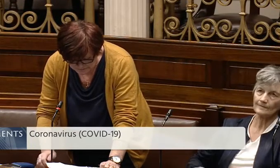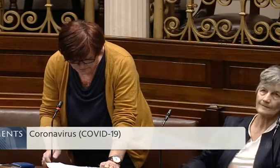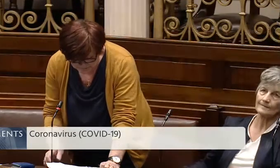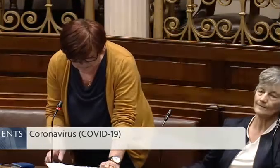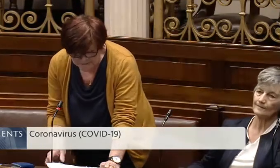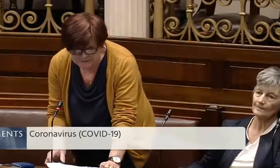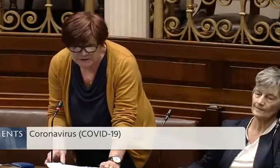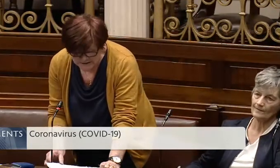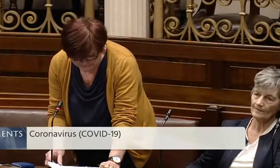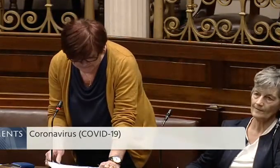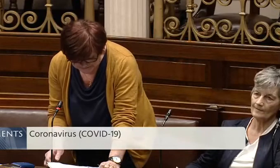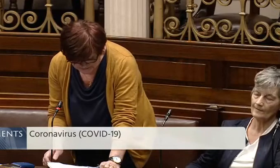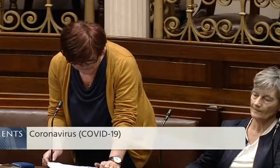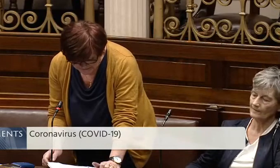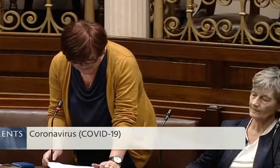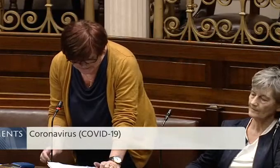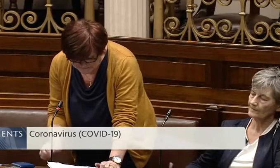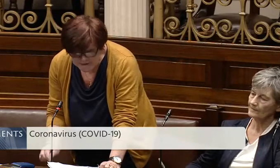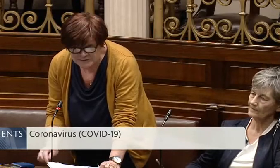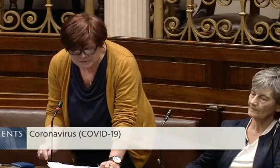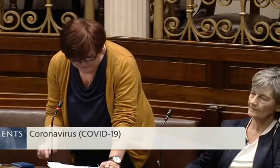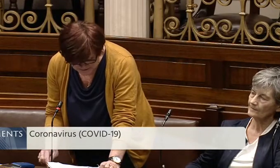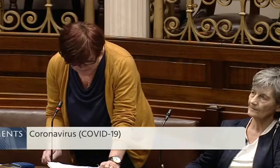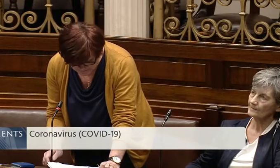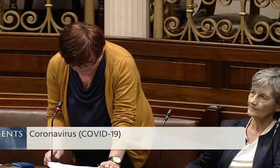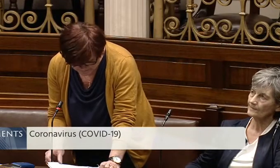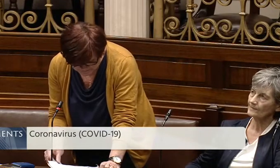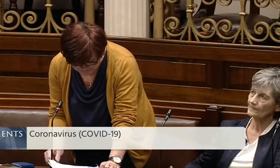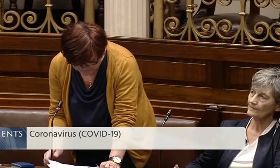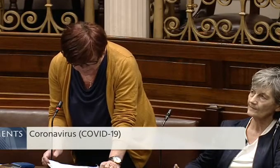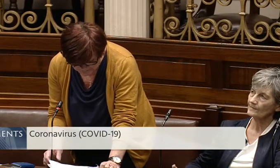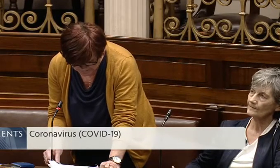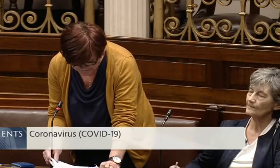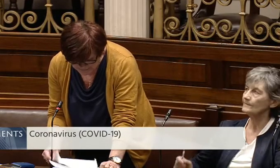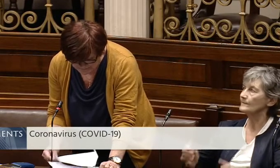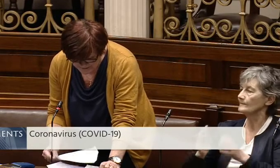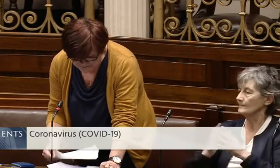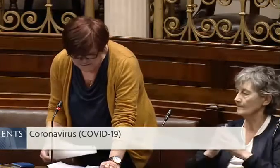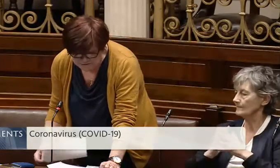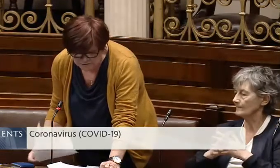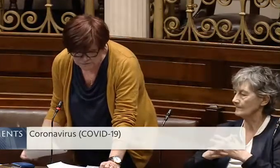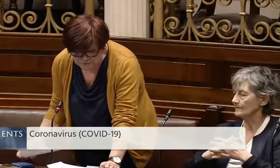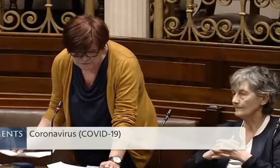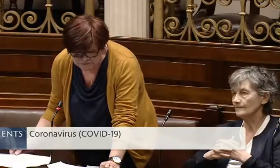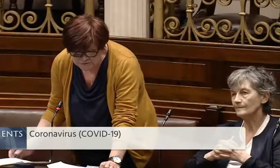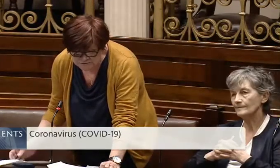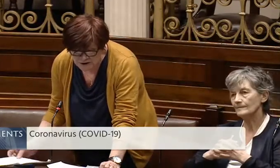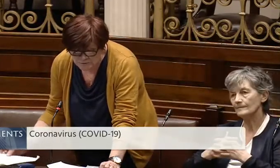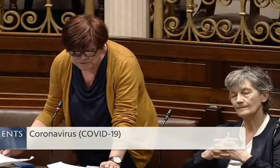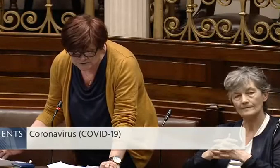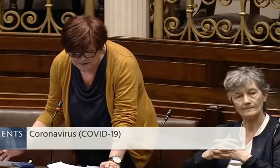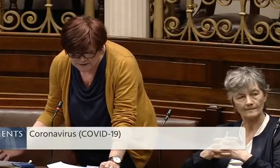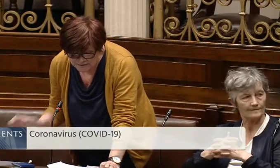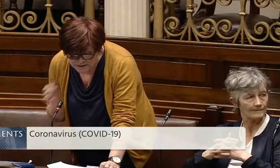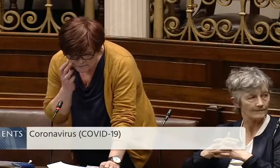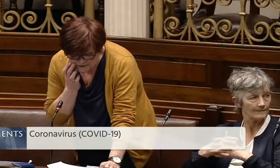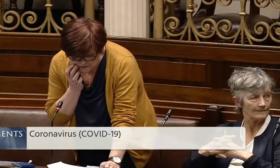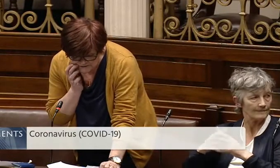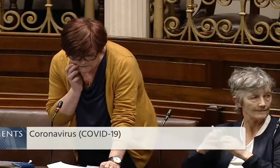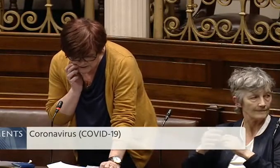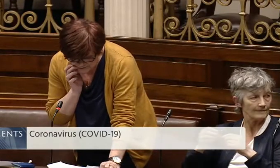or unemployment benefit if laid off. And these benefits are very low in Ireland. While we have pay-related social insurance, we do not